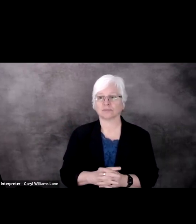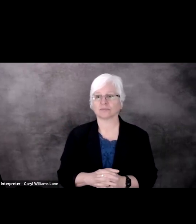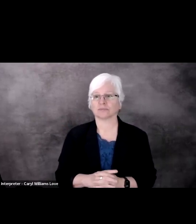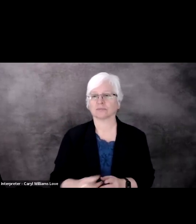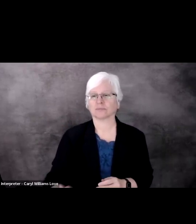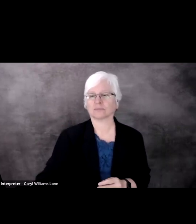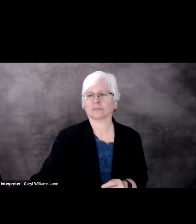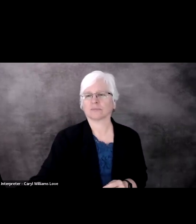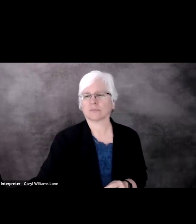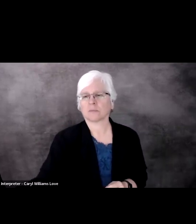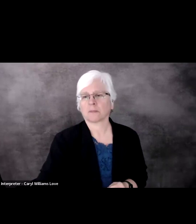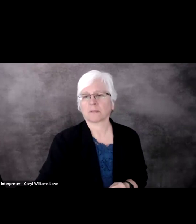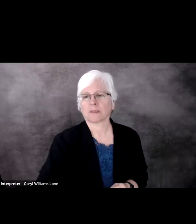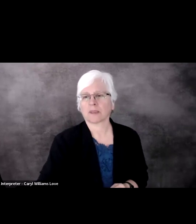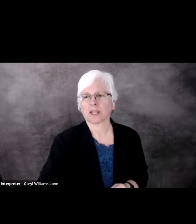Darcy.